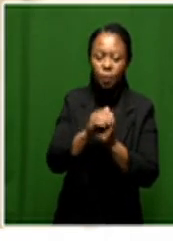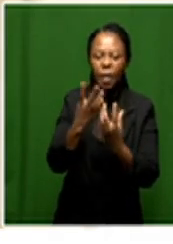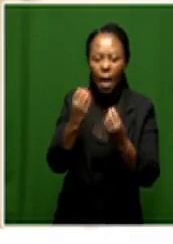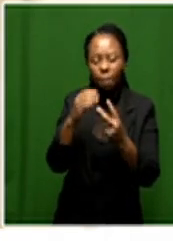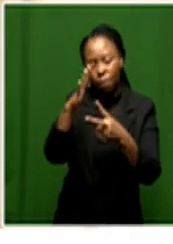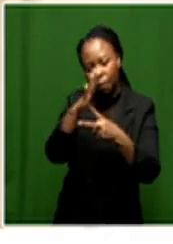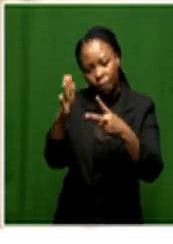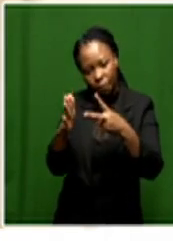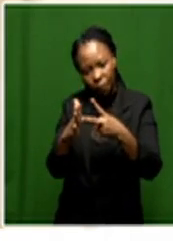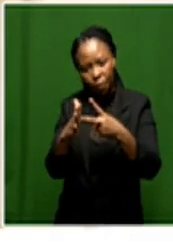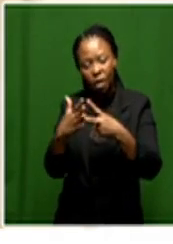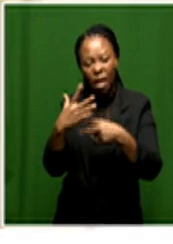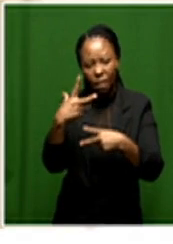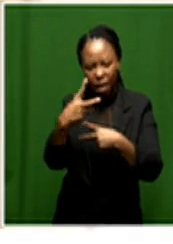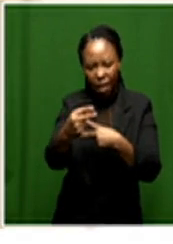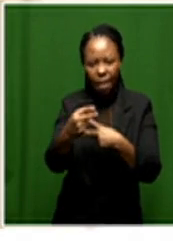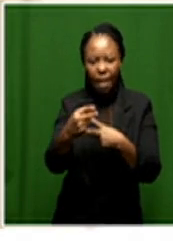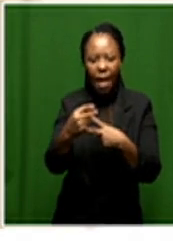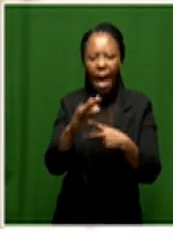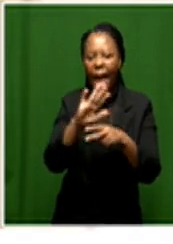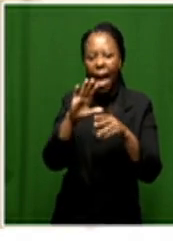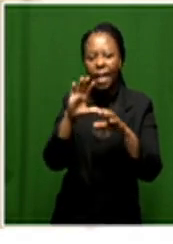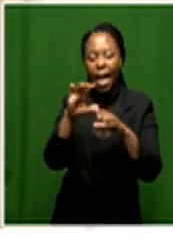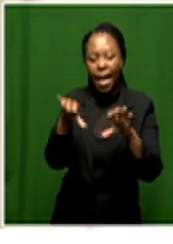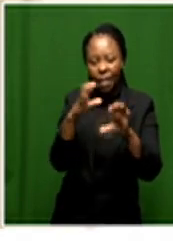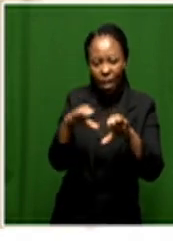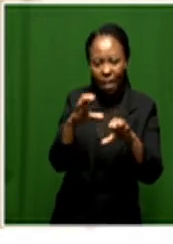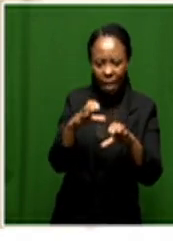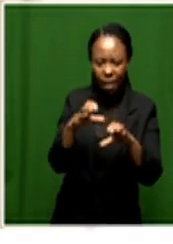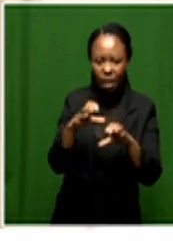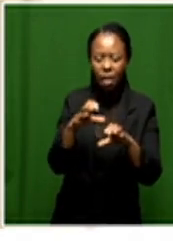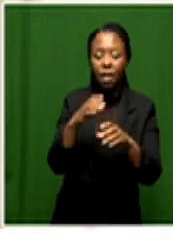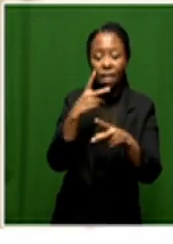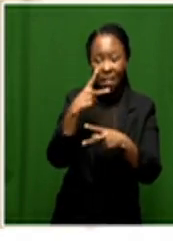types of vaccines. There's inactivated vaccine, which we